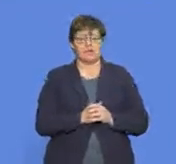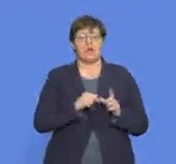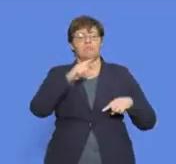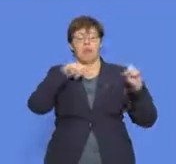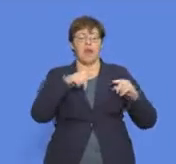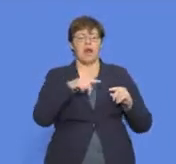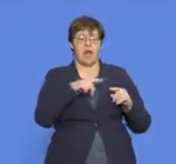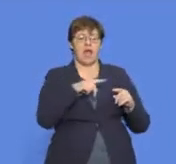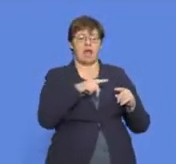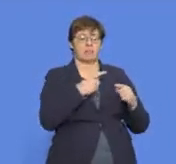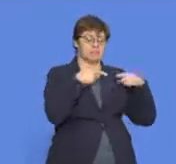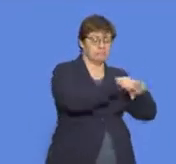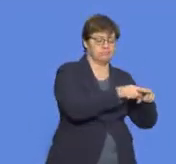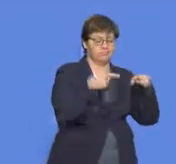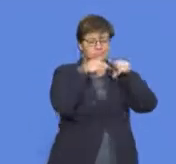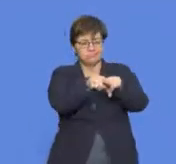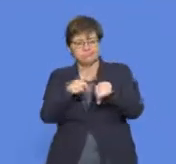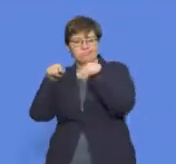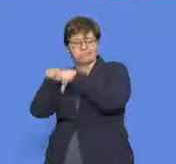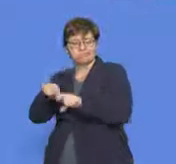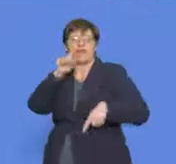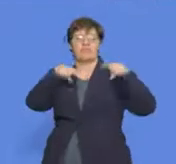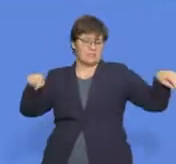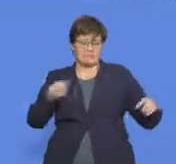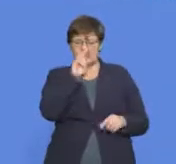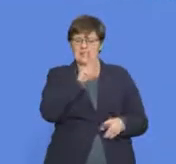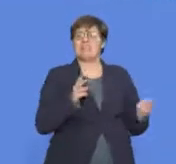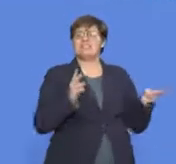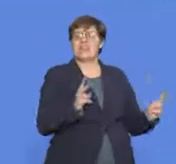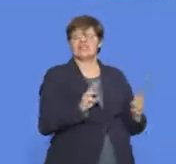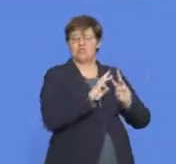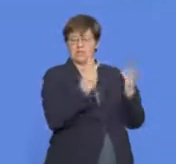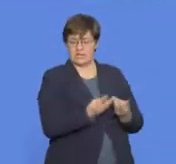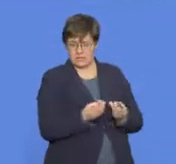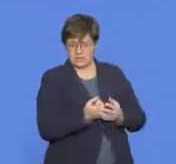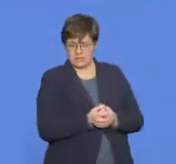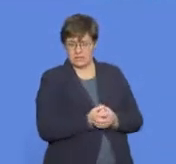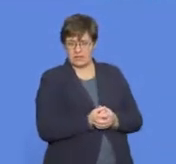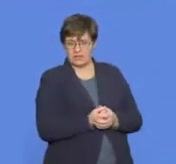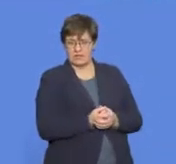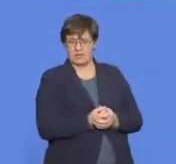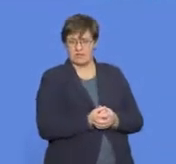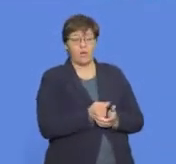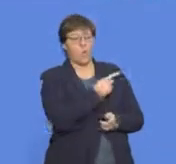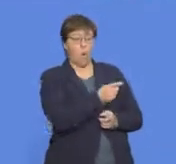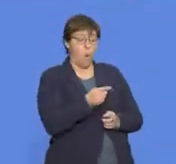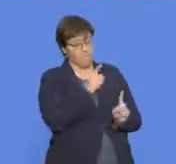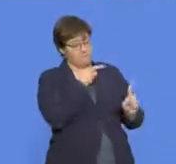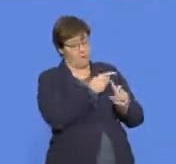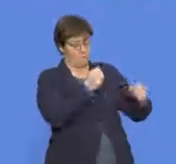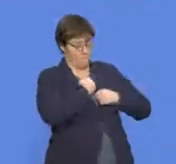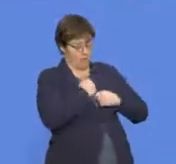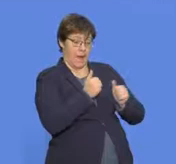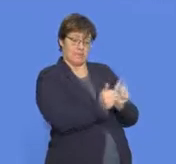random mating. So if we have a look in organisms in the natural world, not all organisms